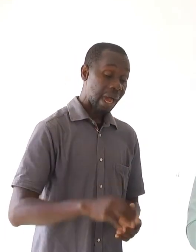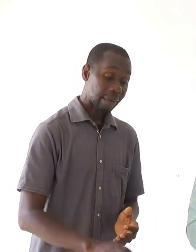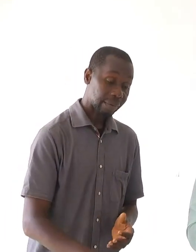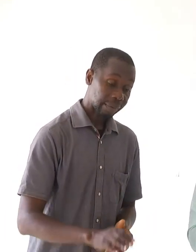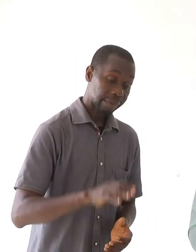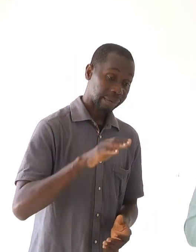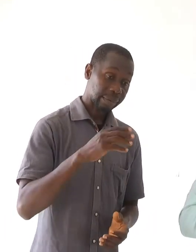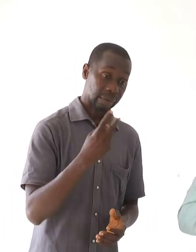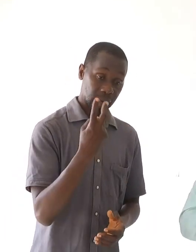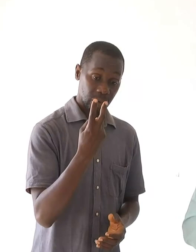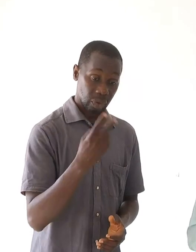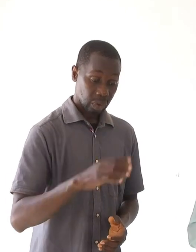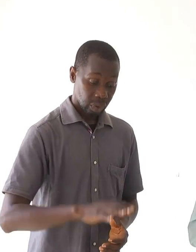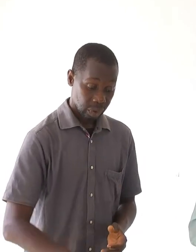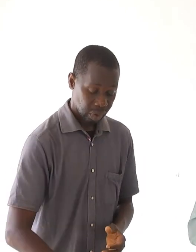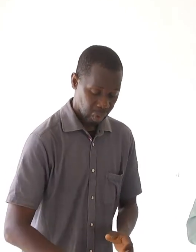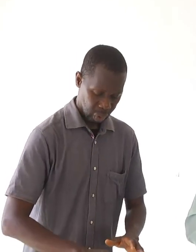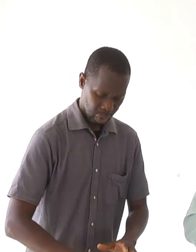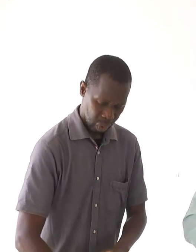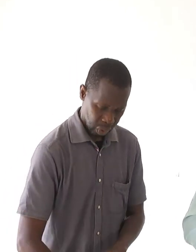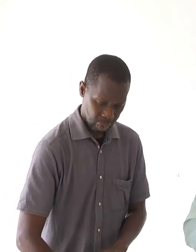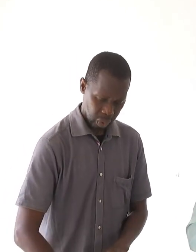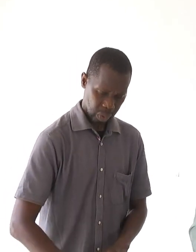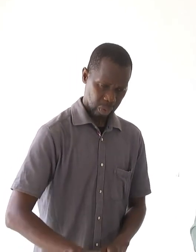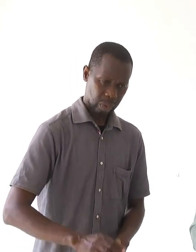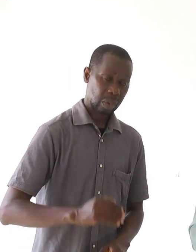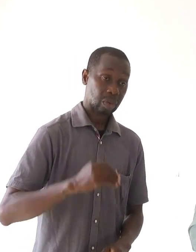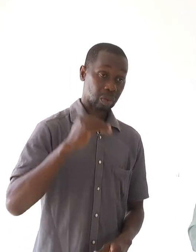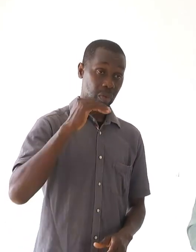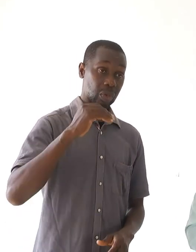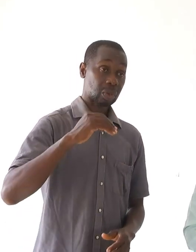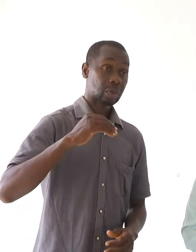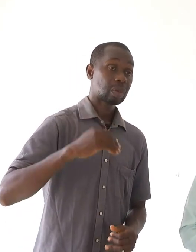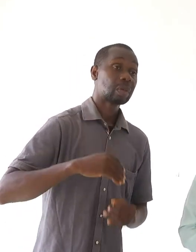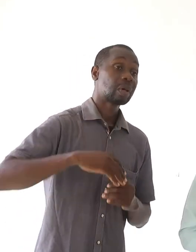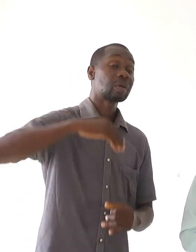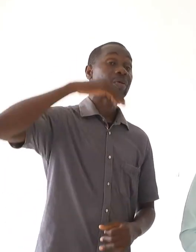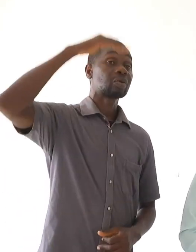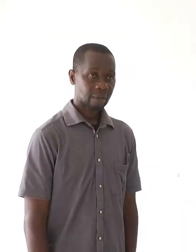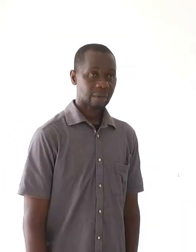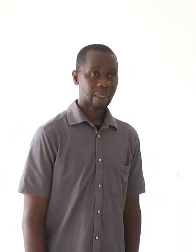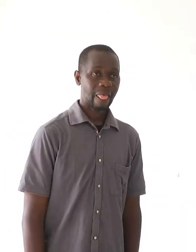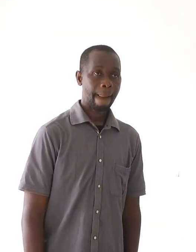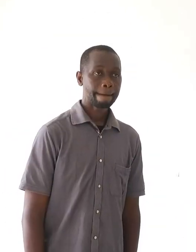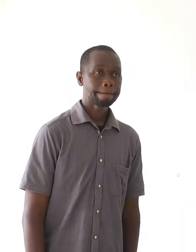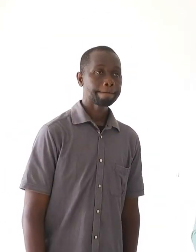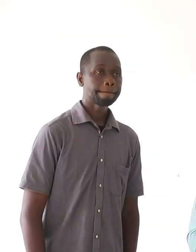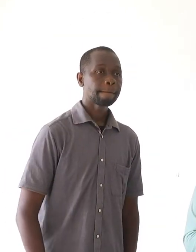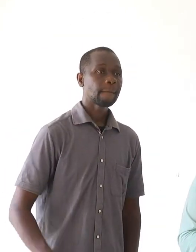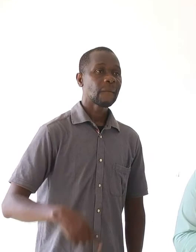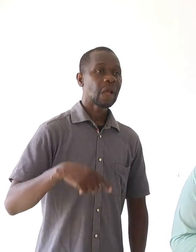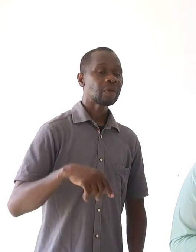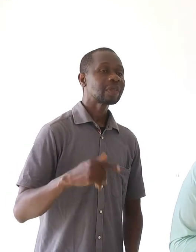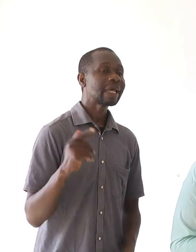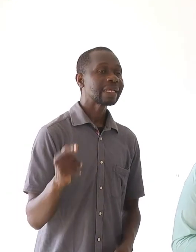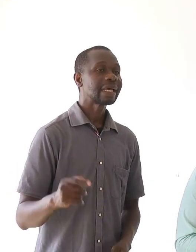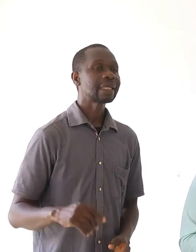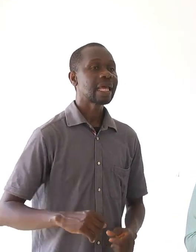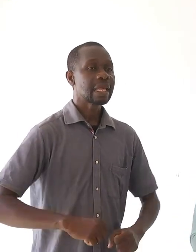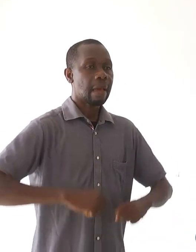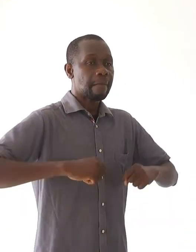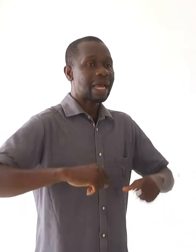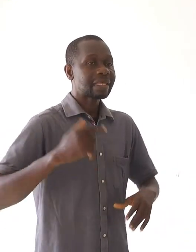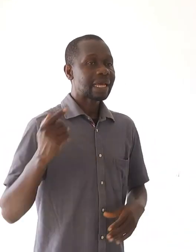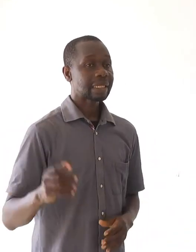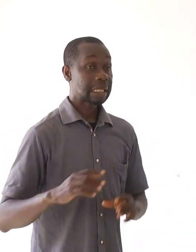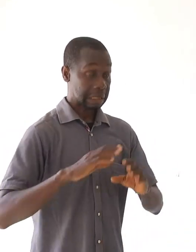have too little, you grow less. If you have too much, you grow too much. Okay, so the pituitary gland is the master gland